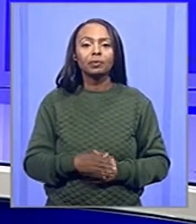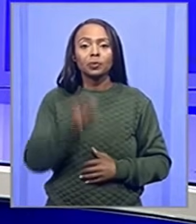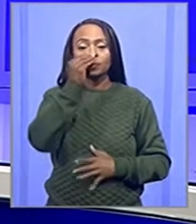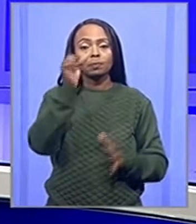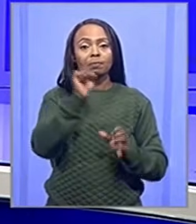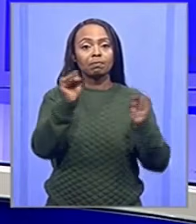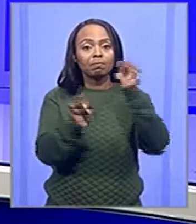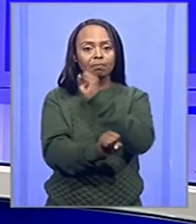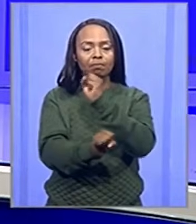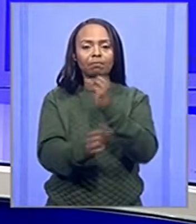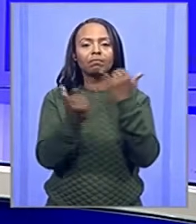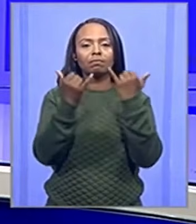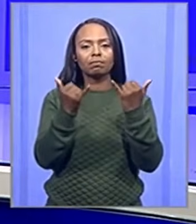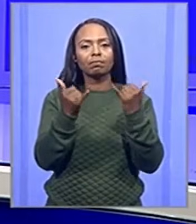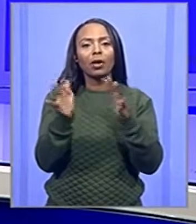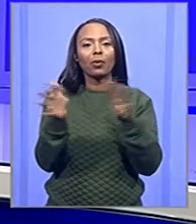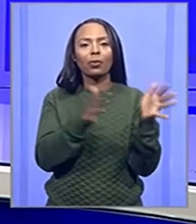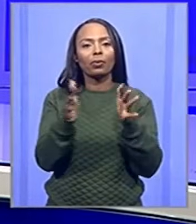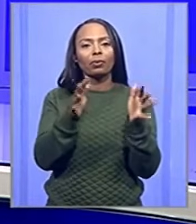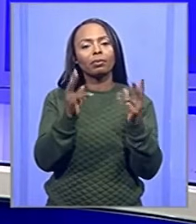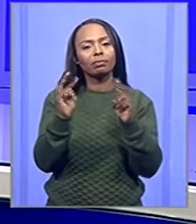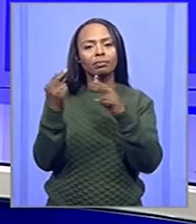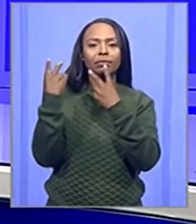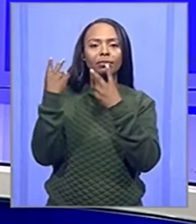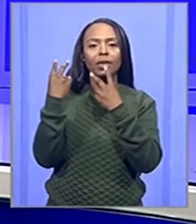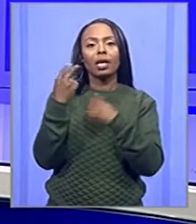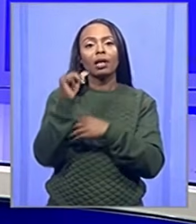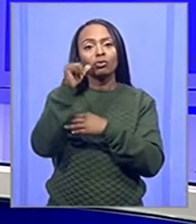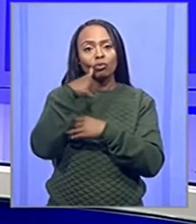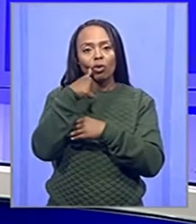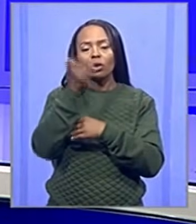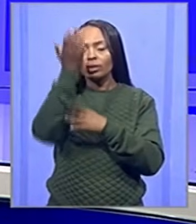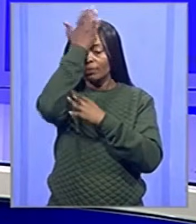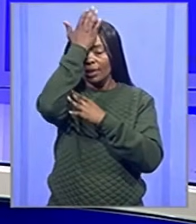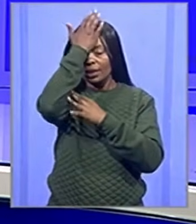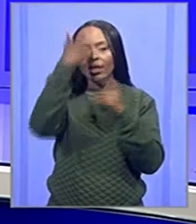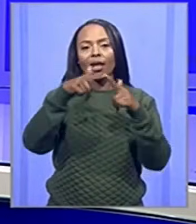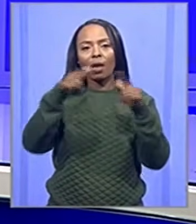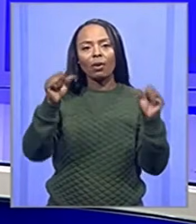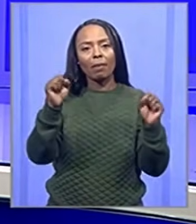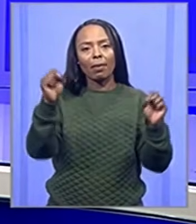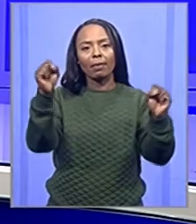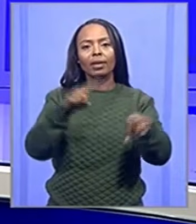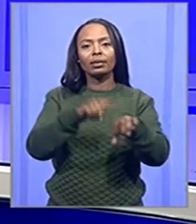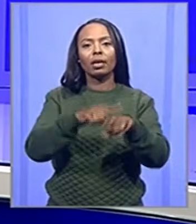kalo mogaetsho maemo a bosa a latela. Dikgang tse di latelang ke tsa sepedi gone fa ka moso